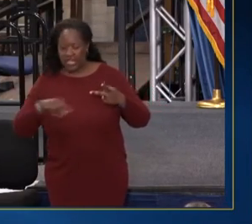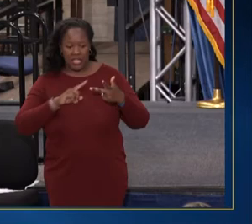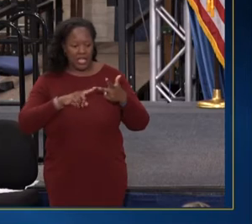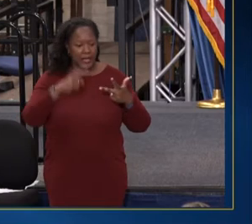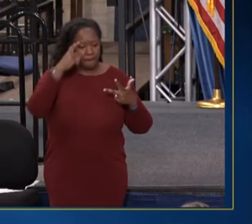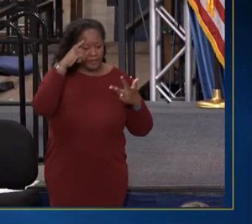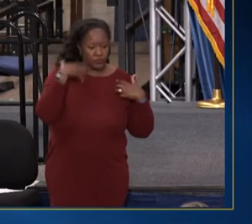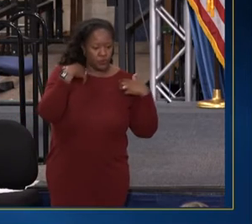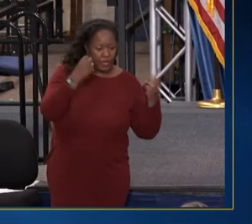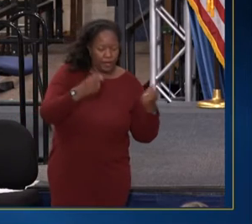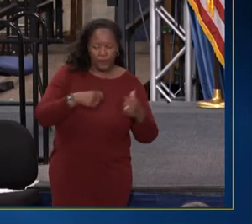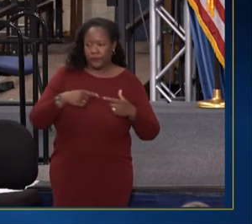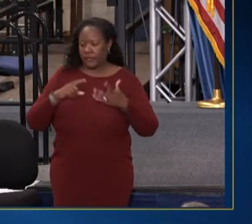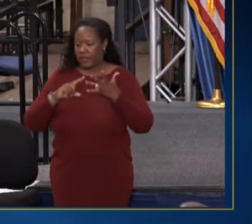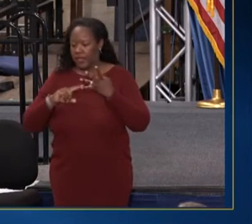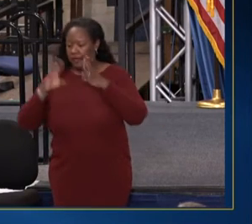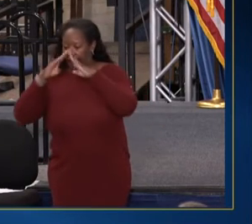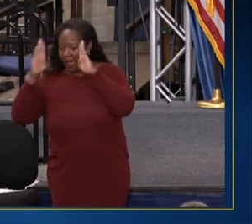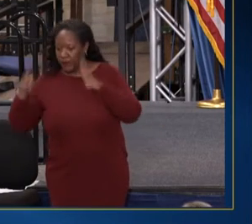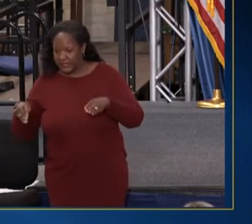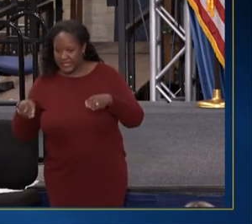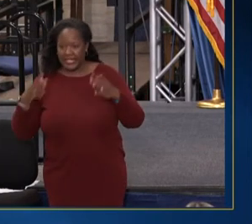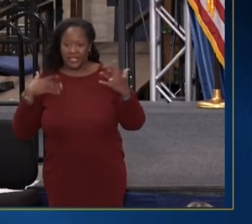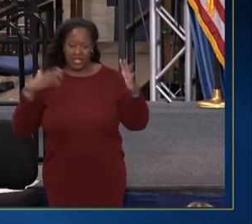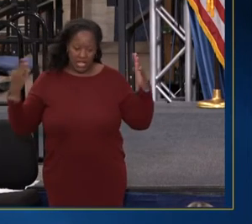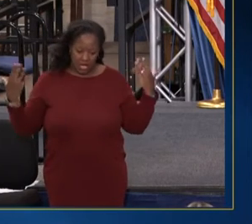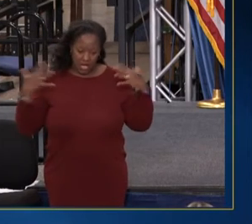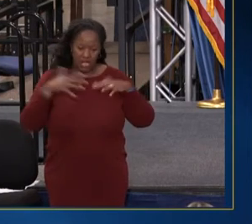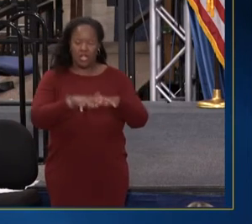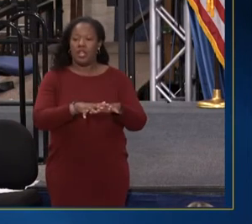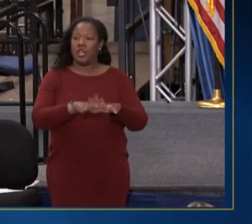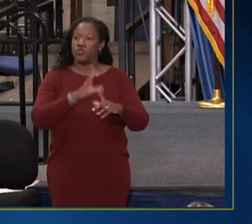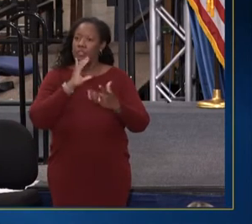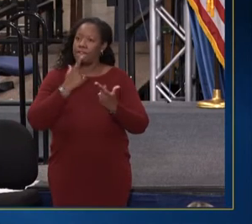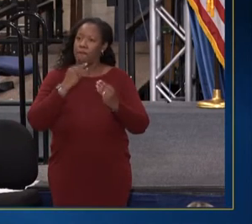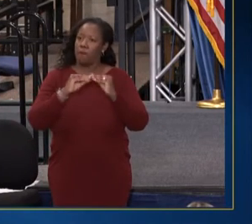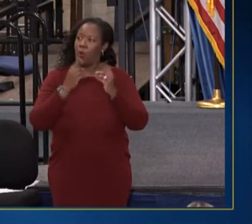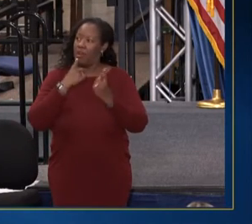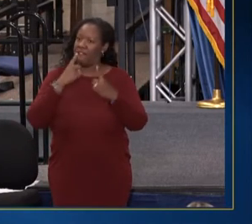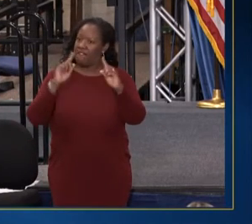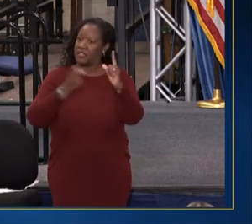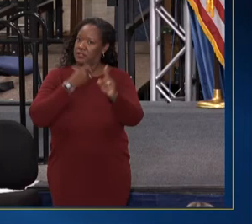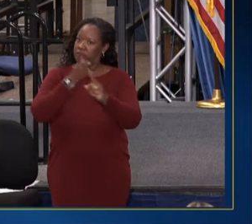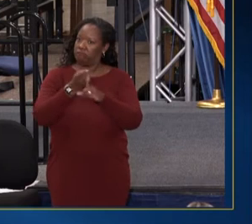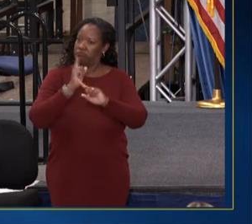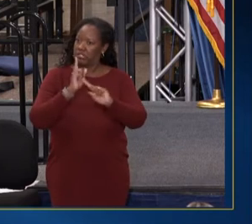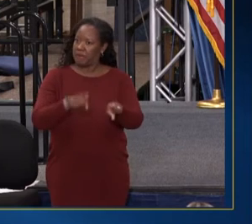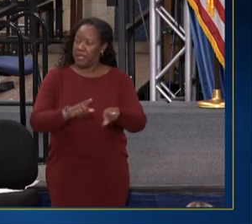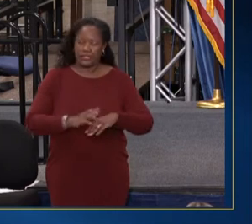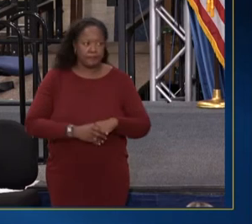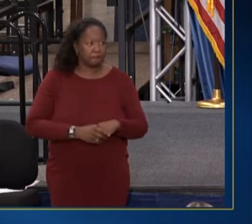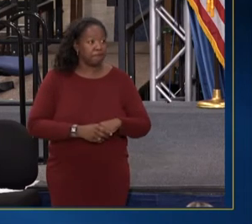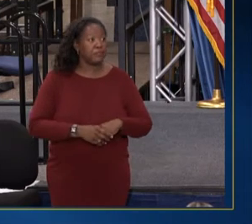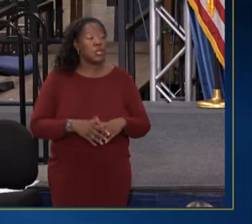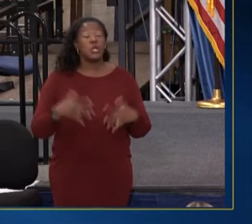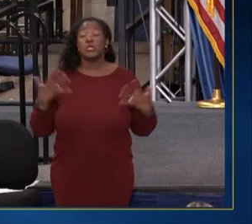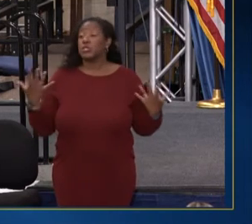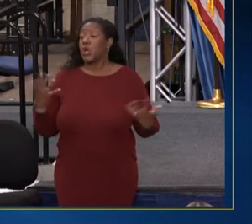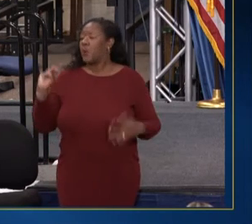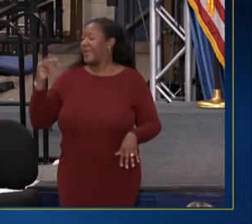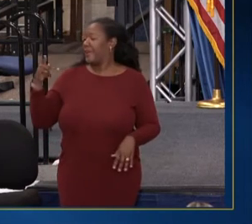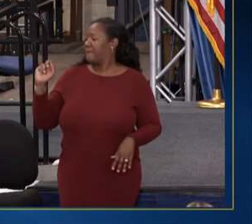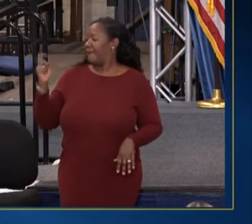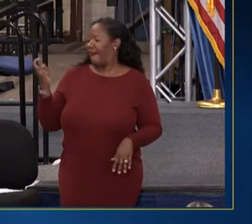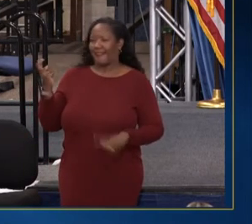come together to generate a response that is more effective. So this is what the Mpox story has looked like since